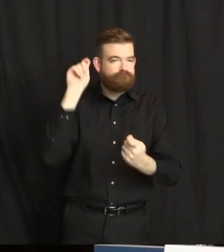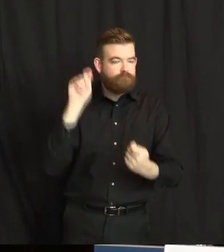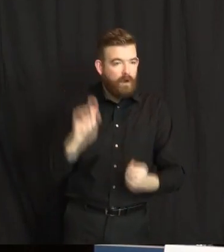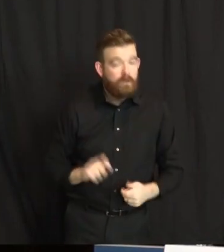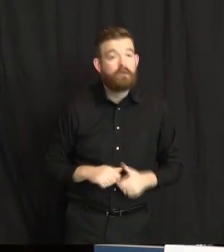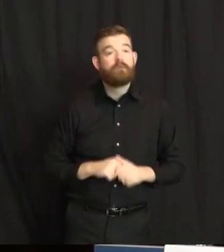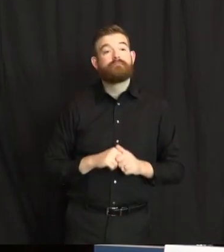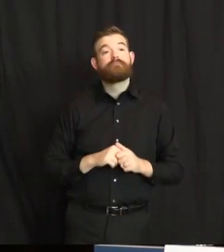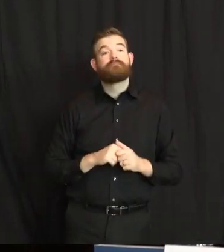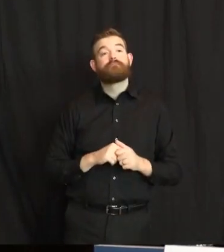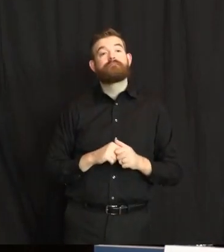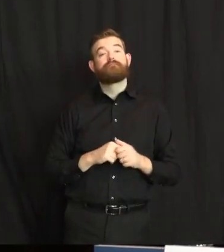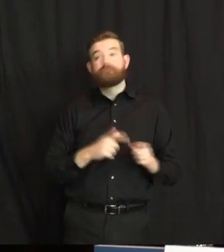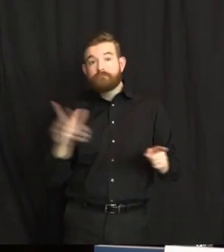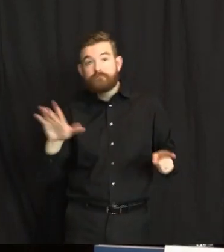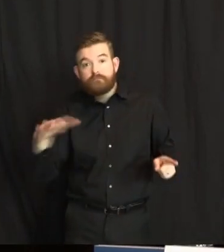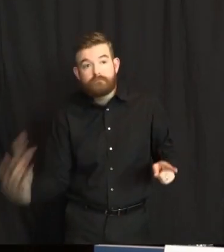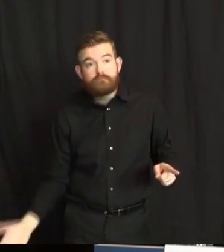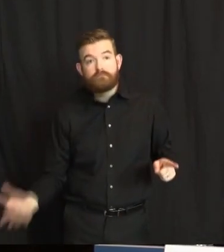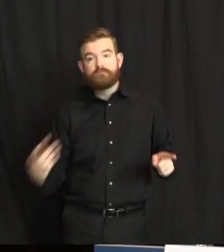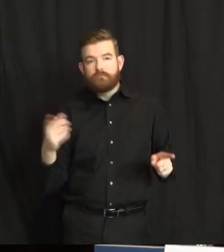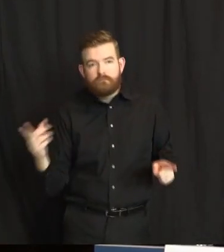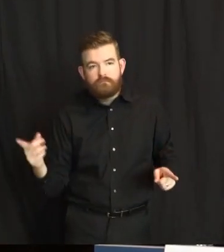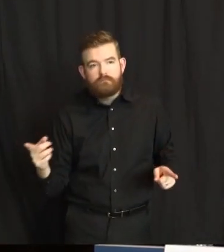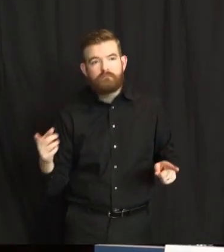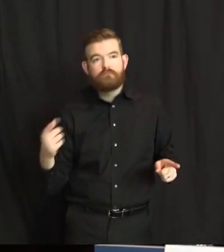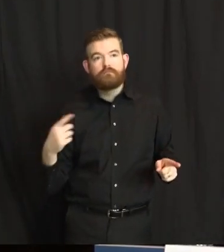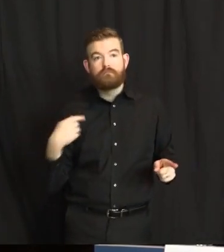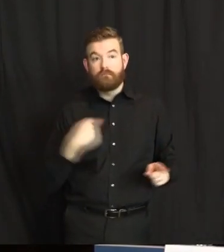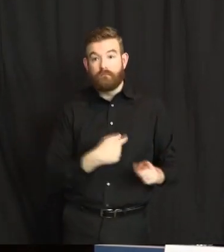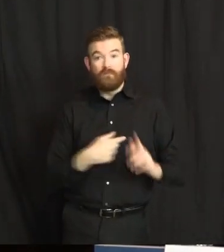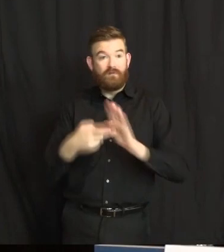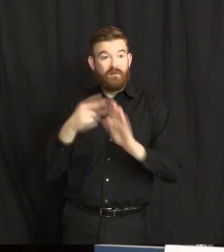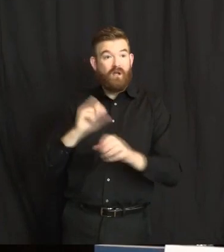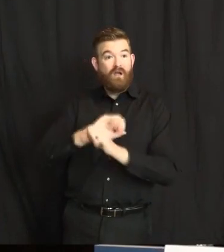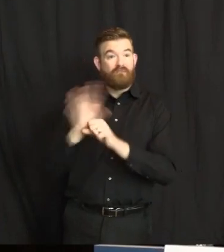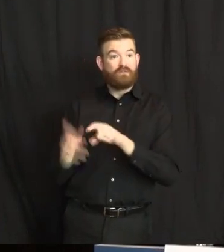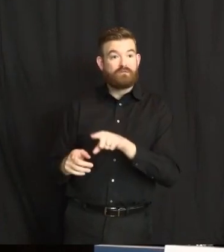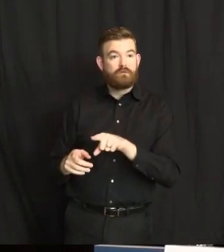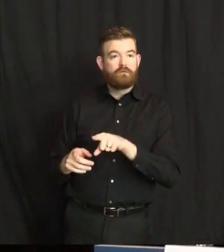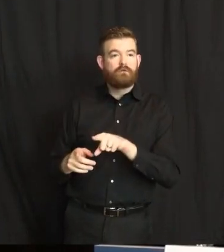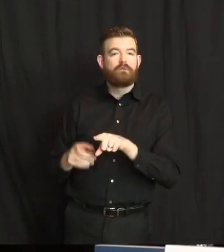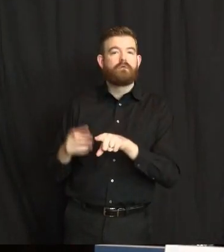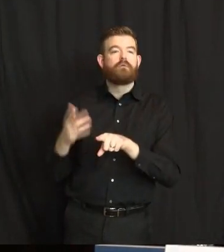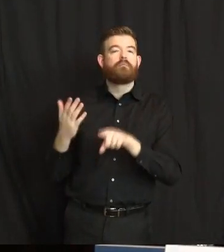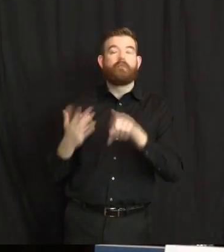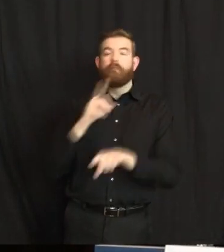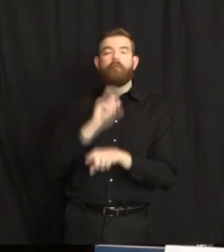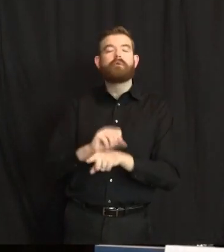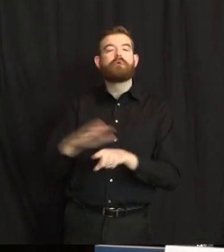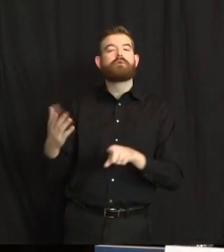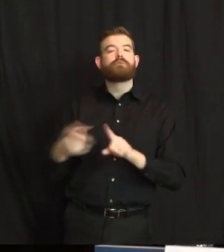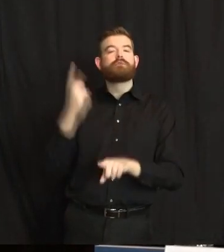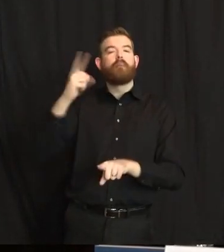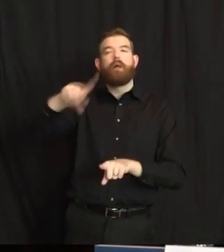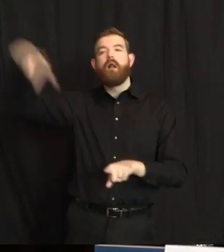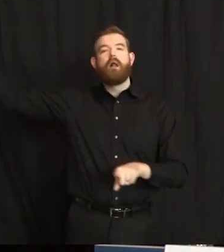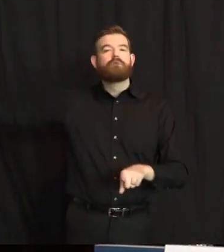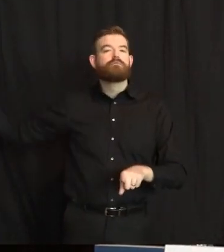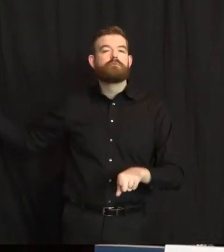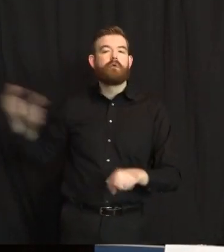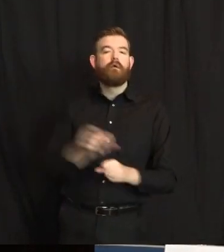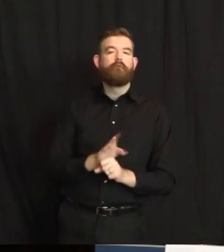else, since people die of other things when they're ill with this as well. So the numbers are never going to be perfect. They're going to be, we think we're doing a pretty good job